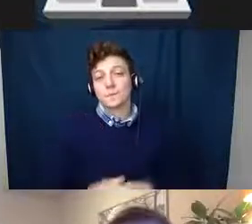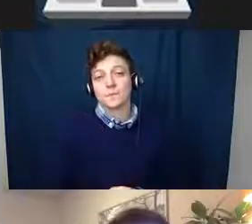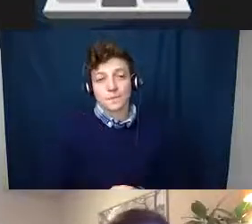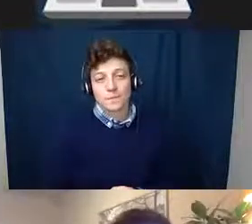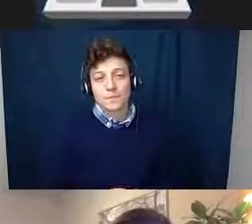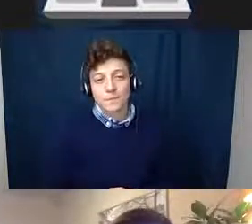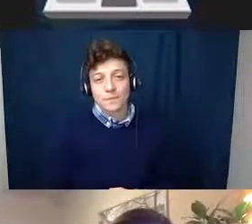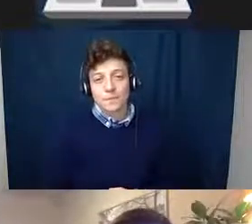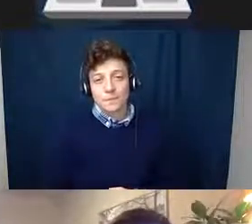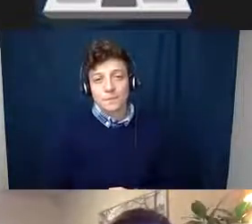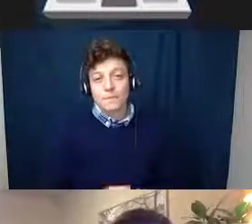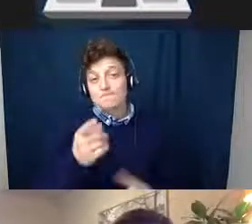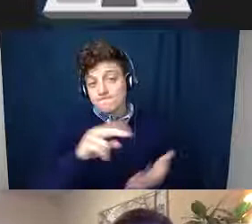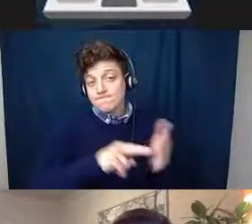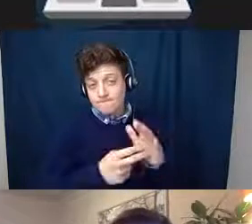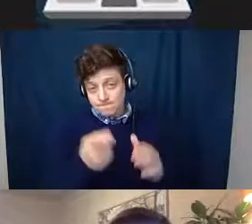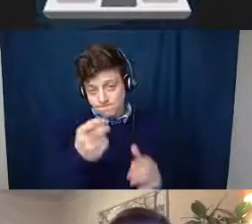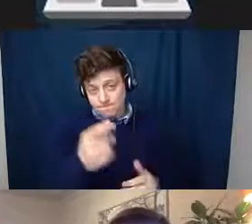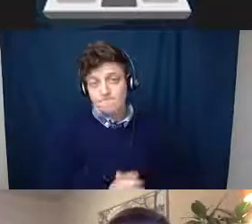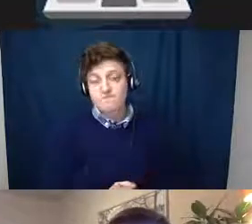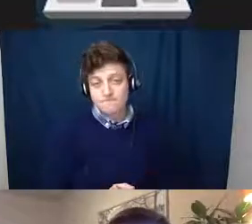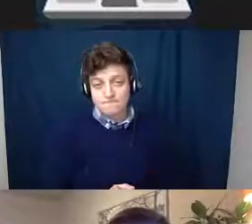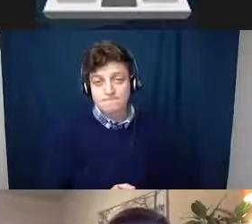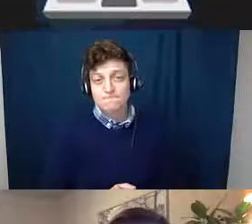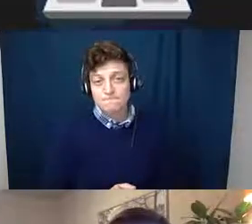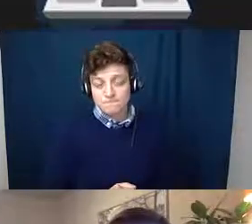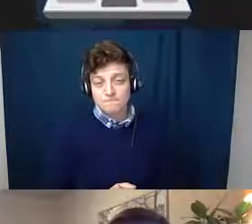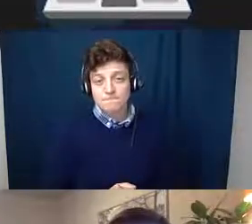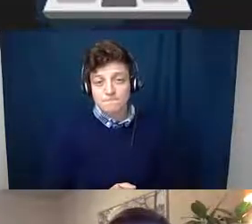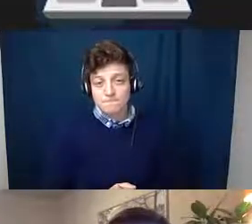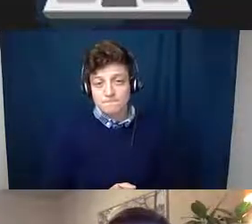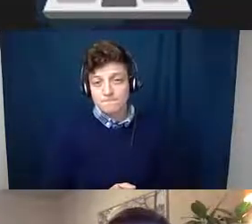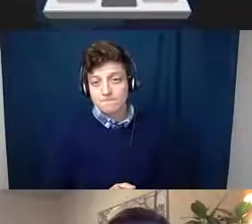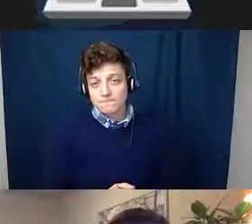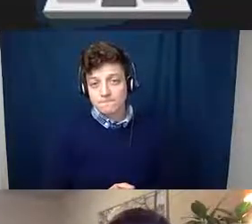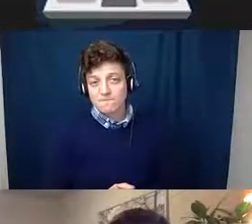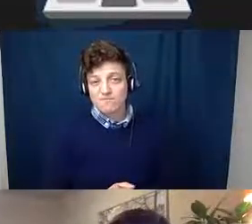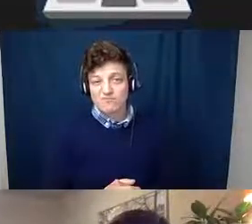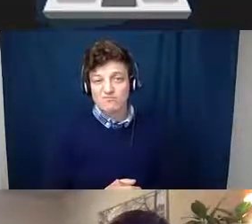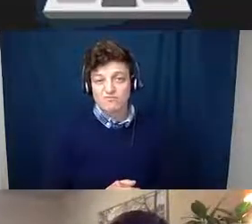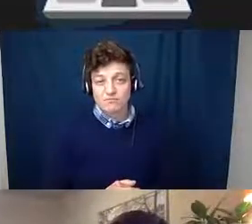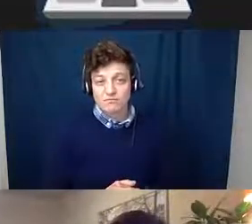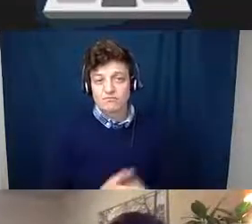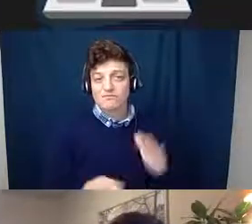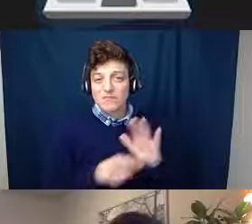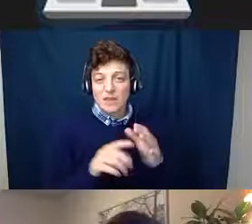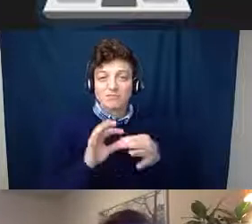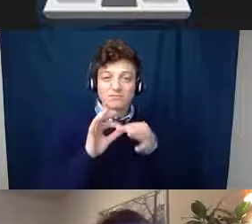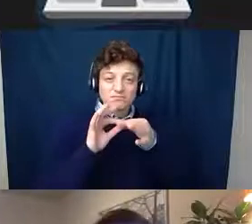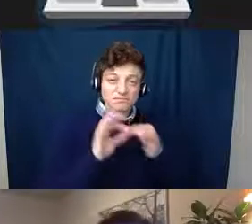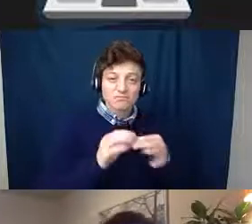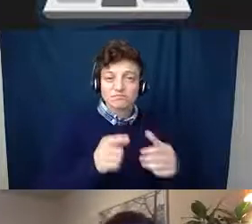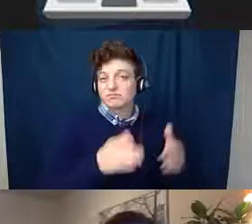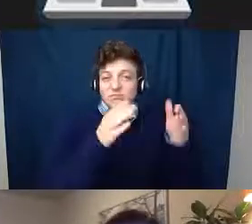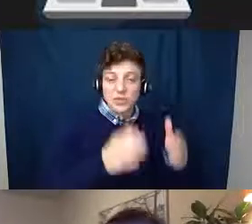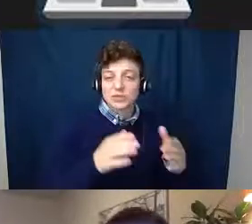And so the definition of stigma is a mark of disgrace associated with a particular circumstance, quality, or person. And just